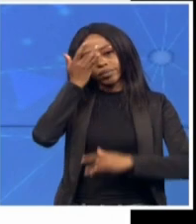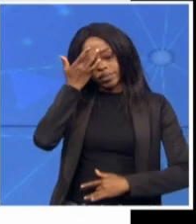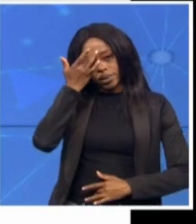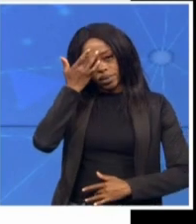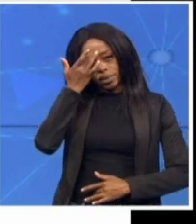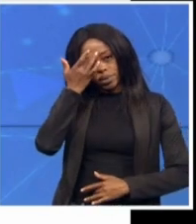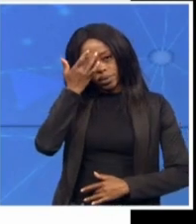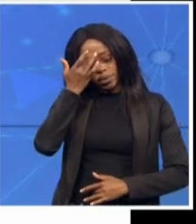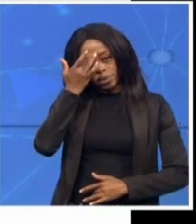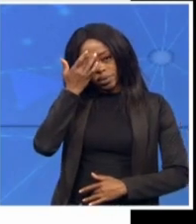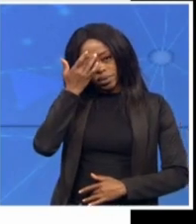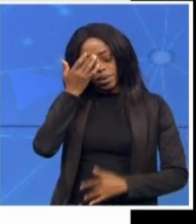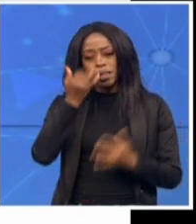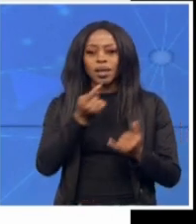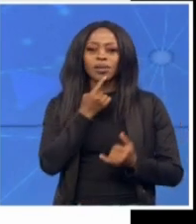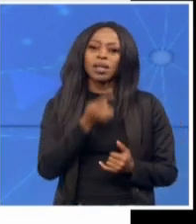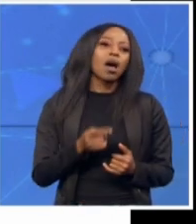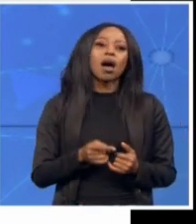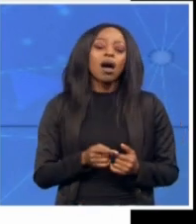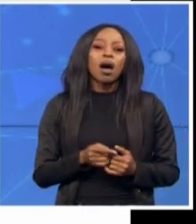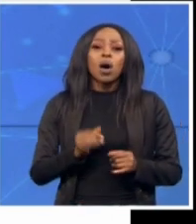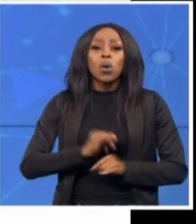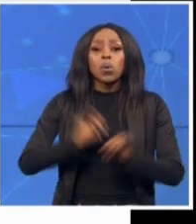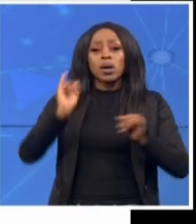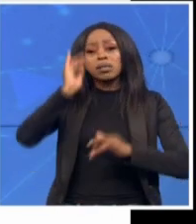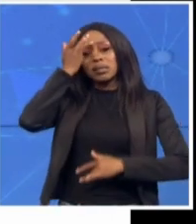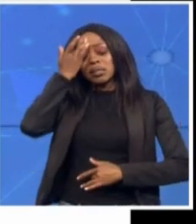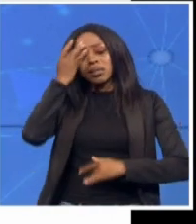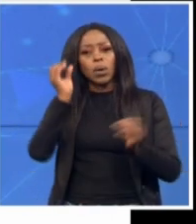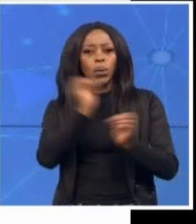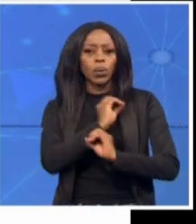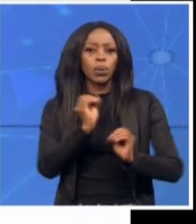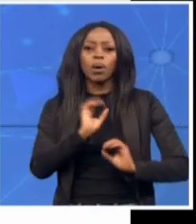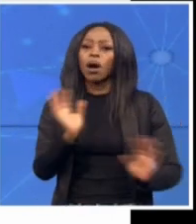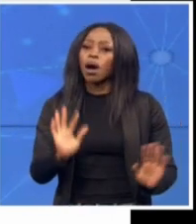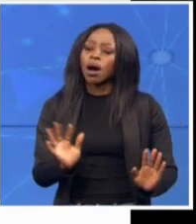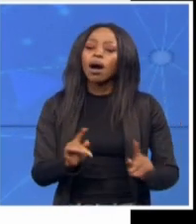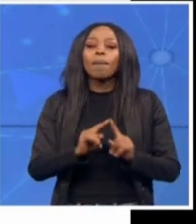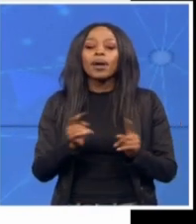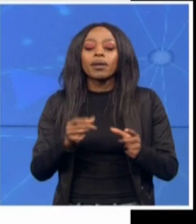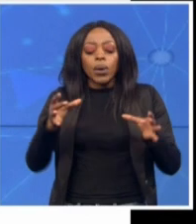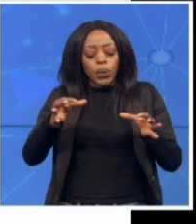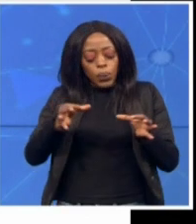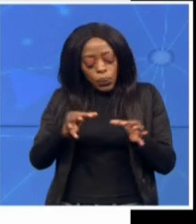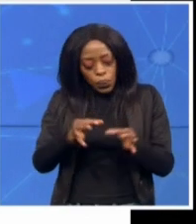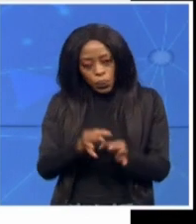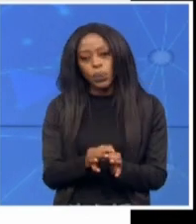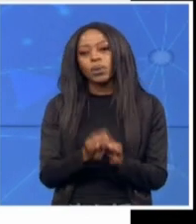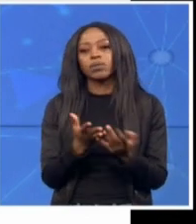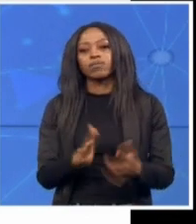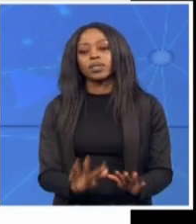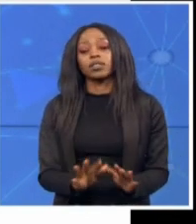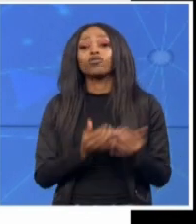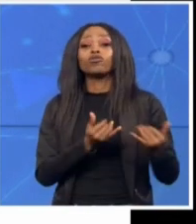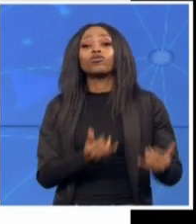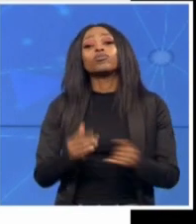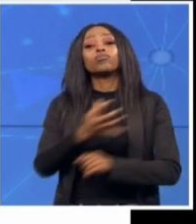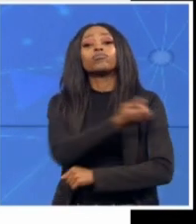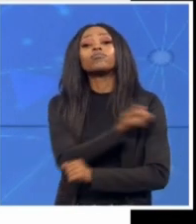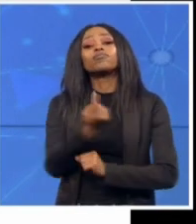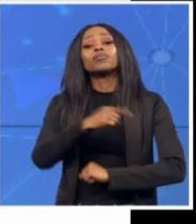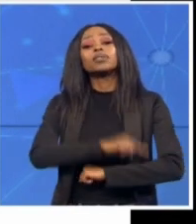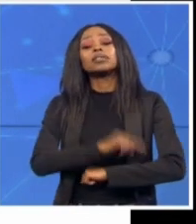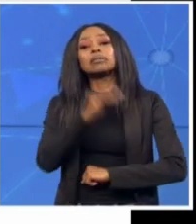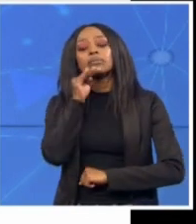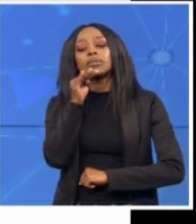disease. There is still cases. It is just much smaller numbers. To date, vaccine therefore appears to be provide strong protection now against